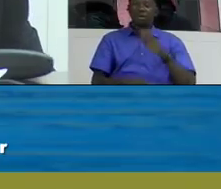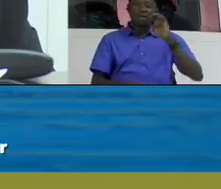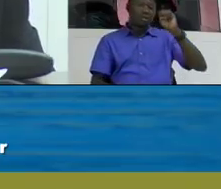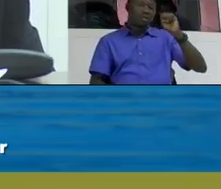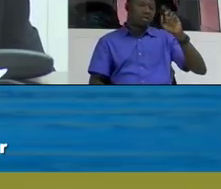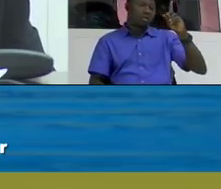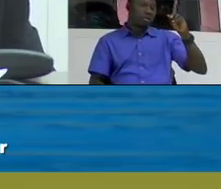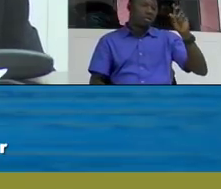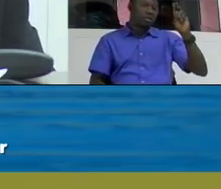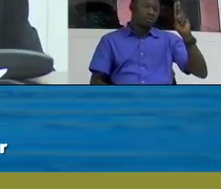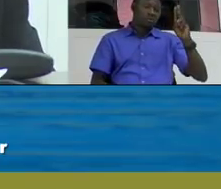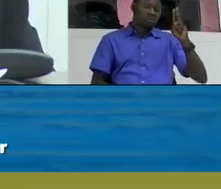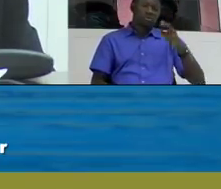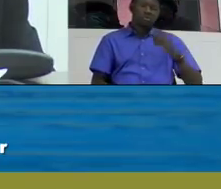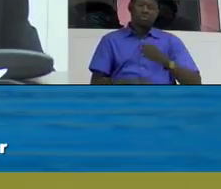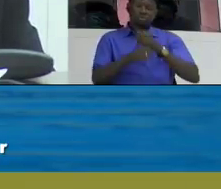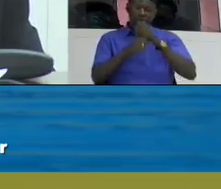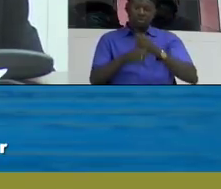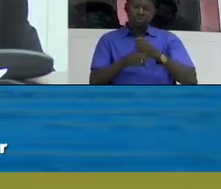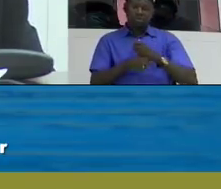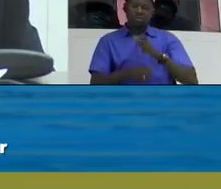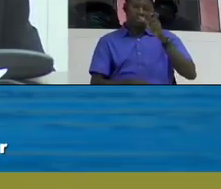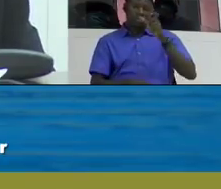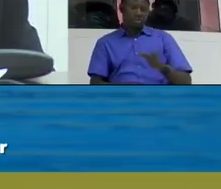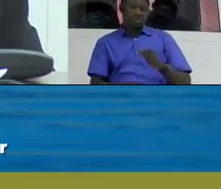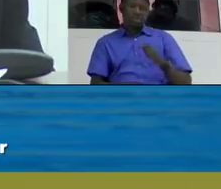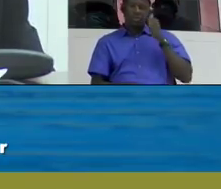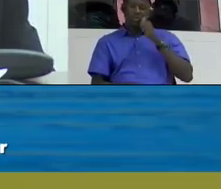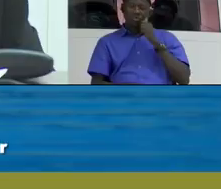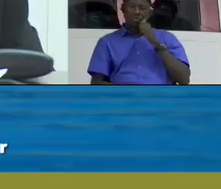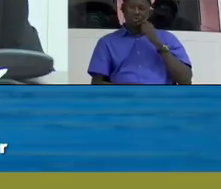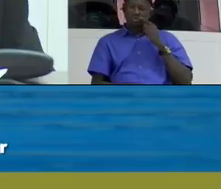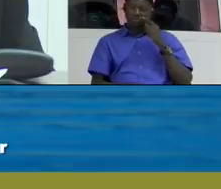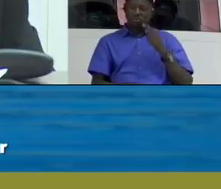the renowned Catholic priest, used to feature